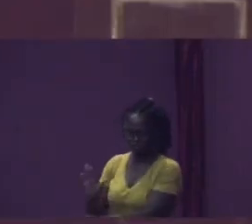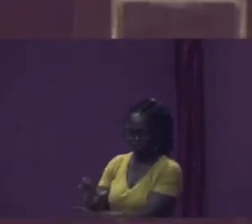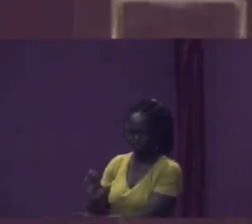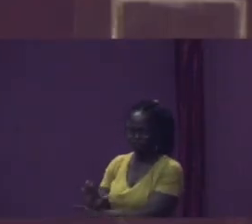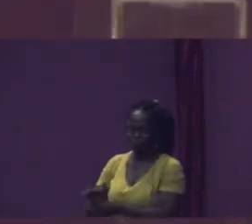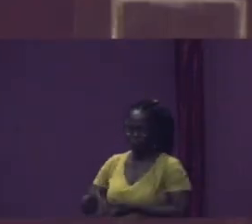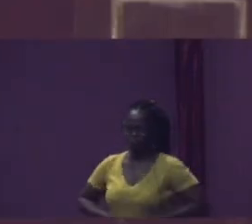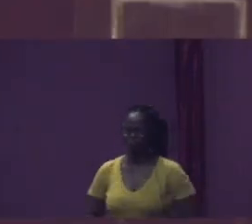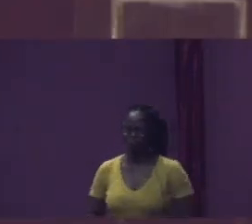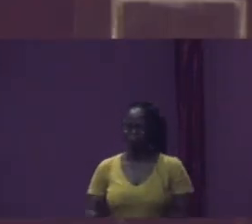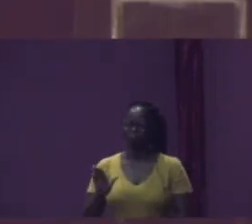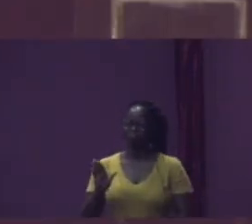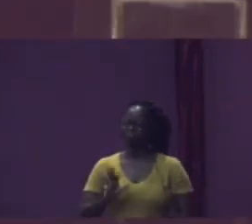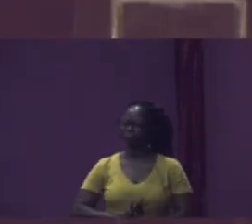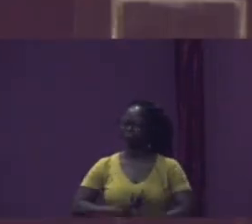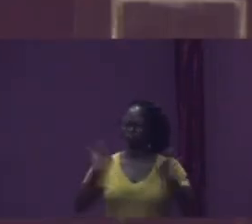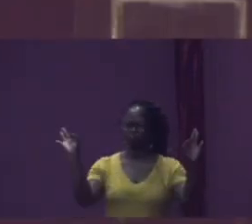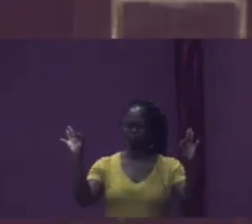Okay.